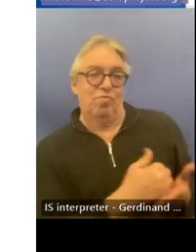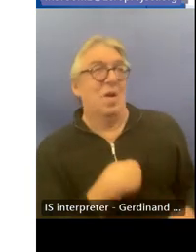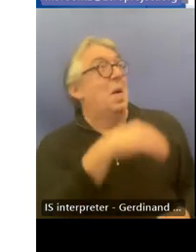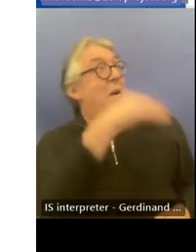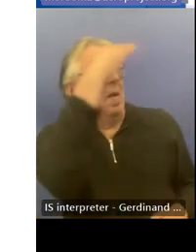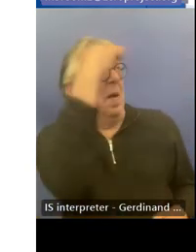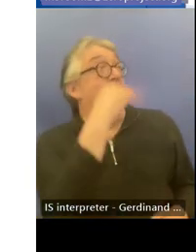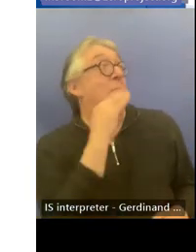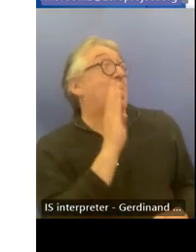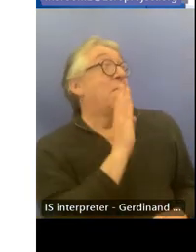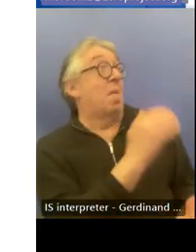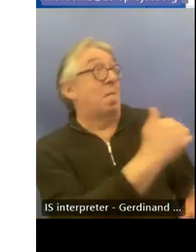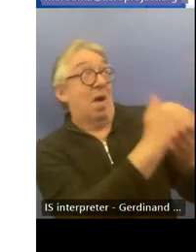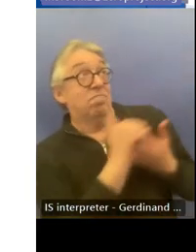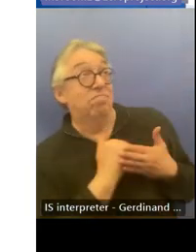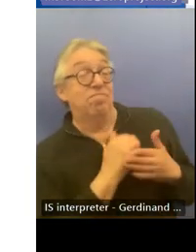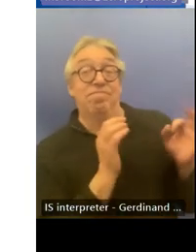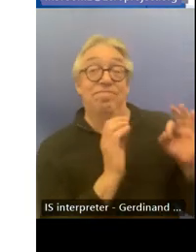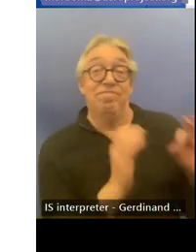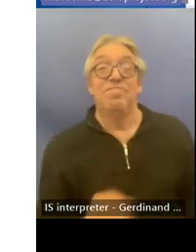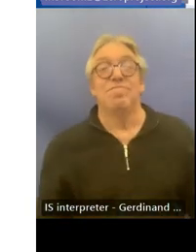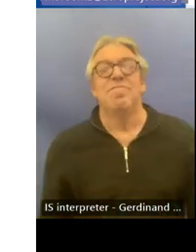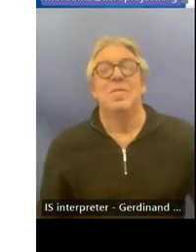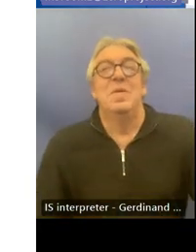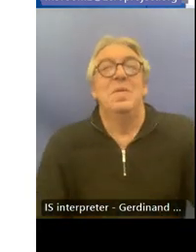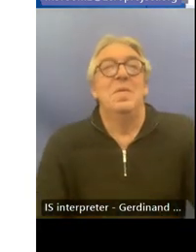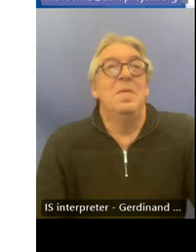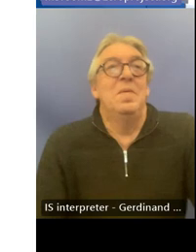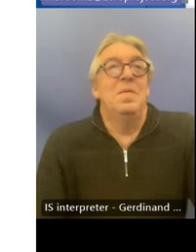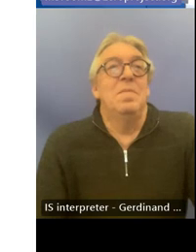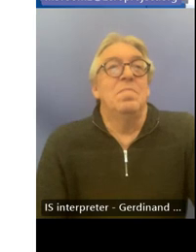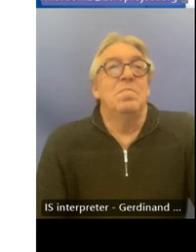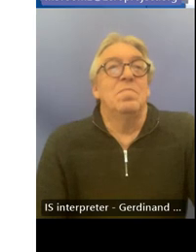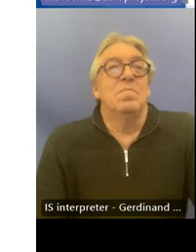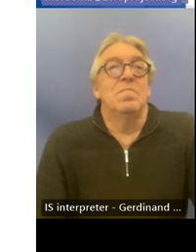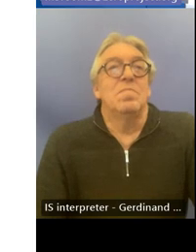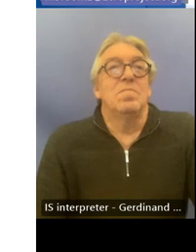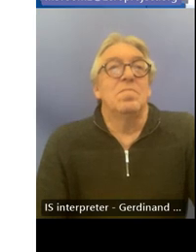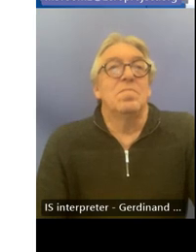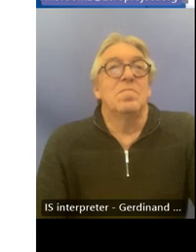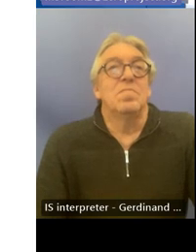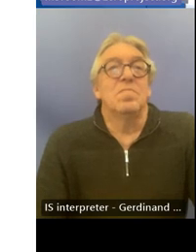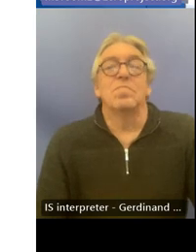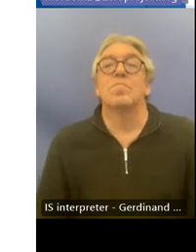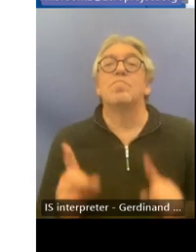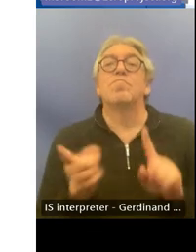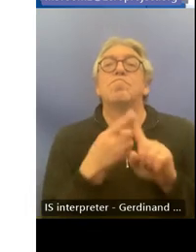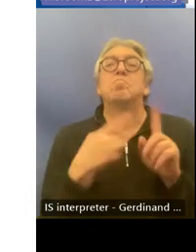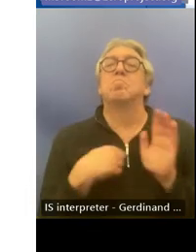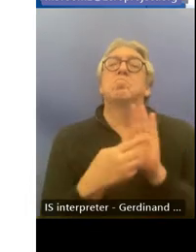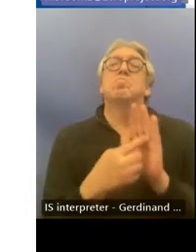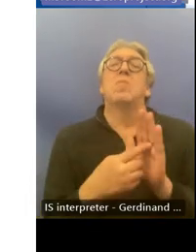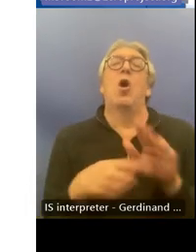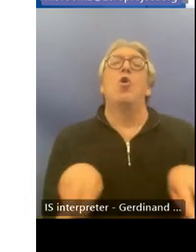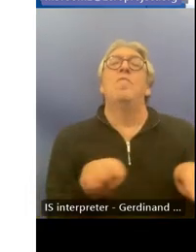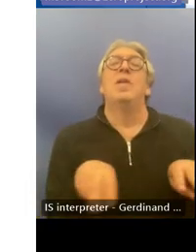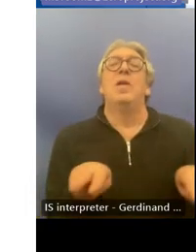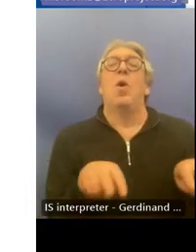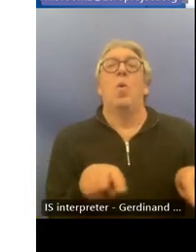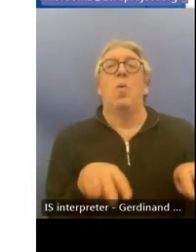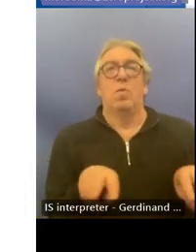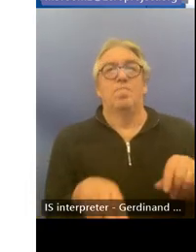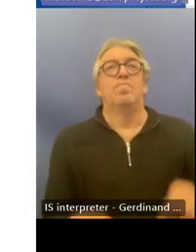make it real. So first, I like to show a short videos as a part